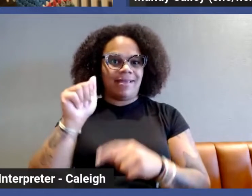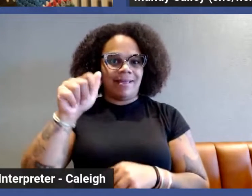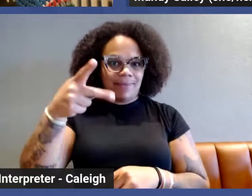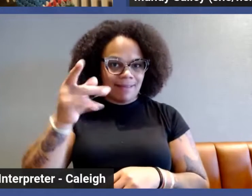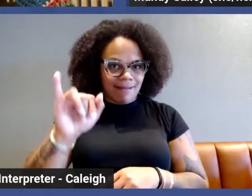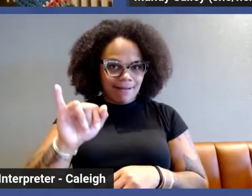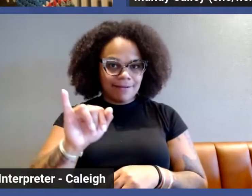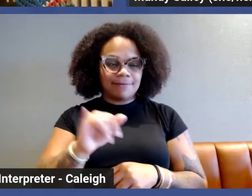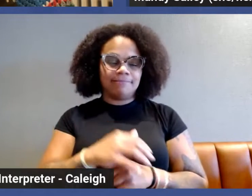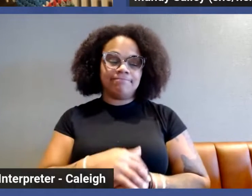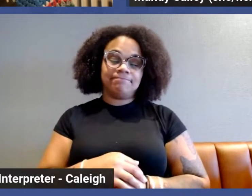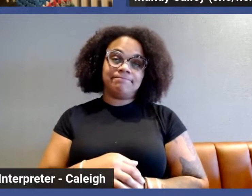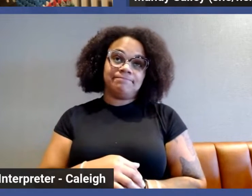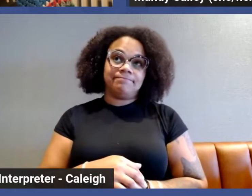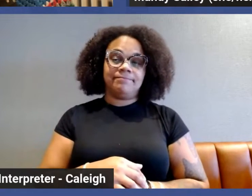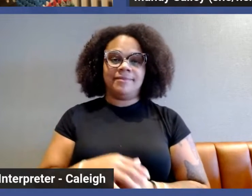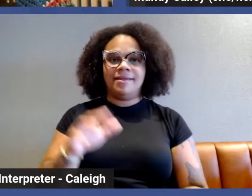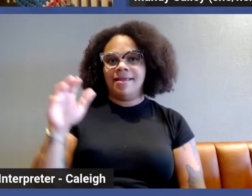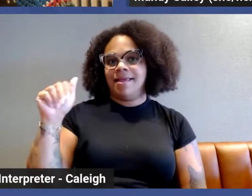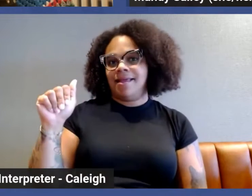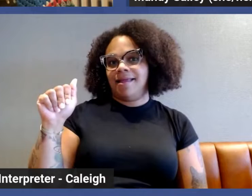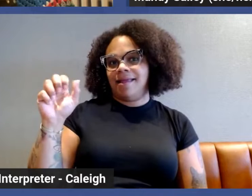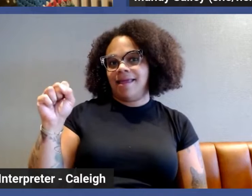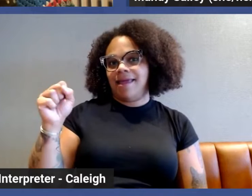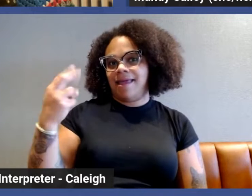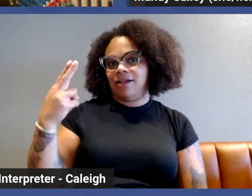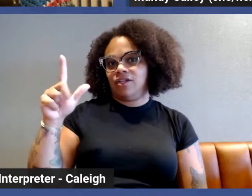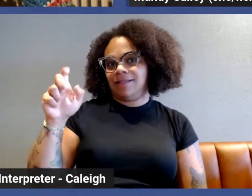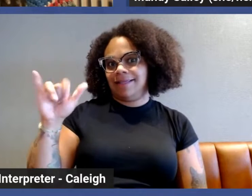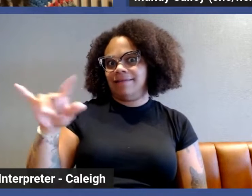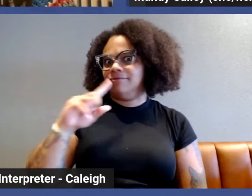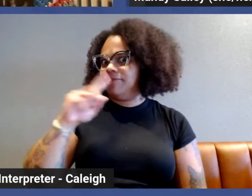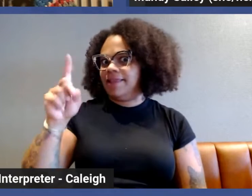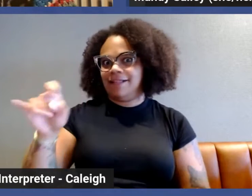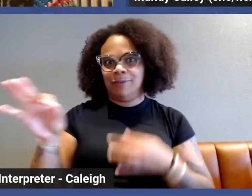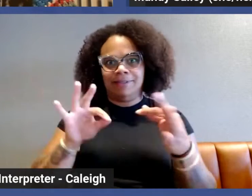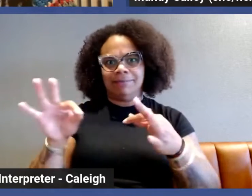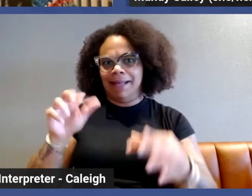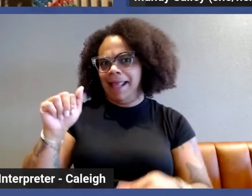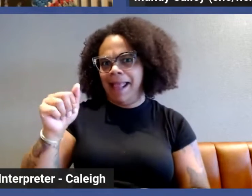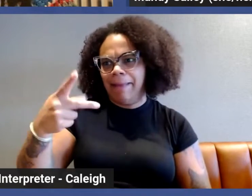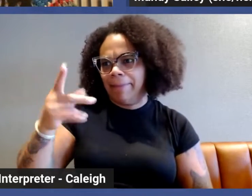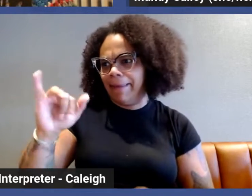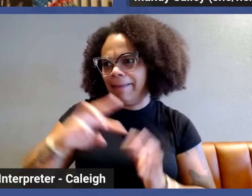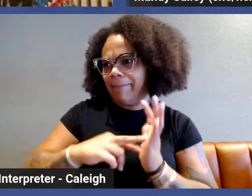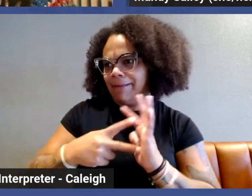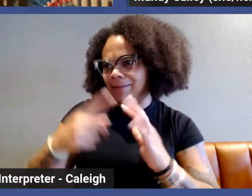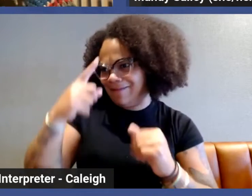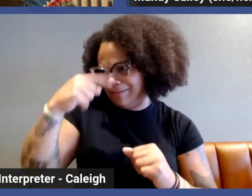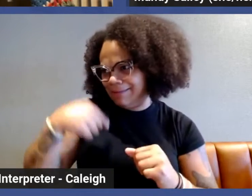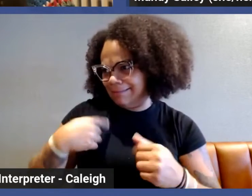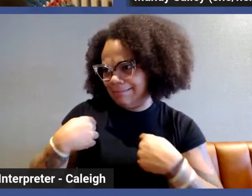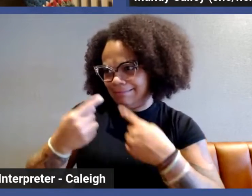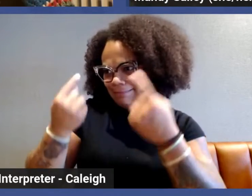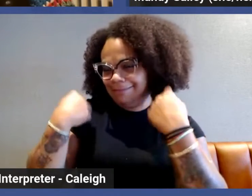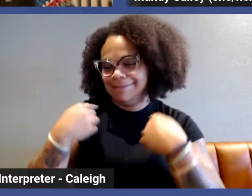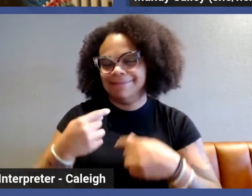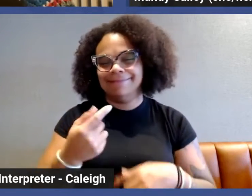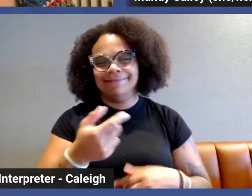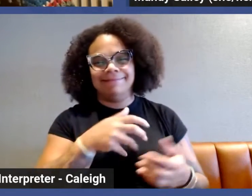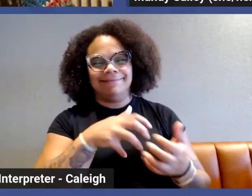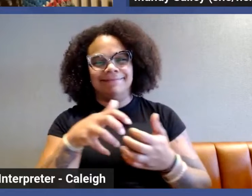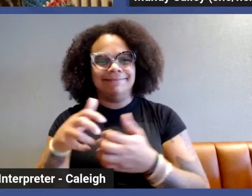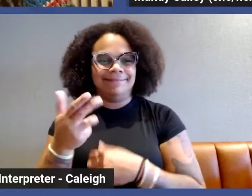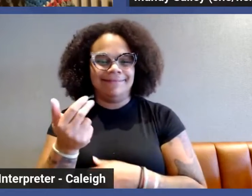which Ashley really had to explain what an API was to me. But, these ways that people